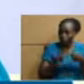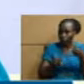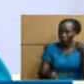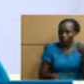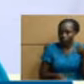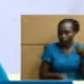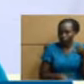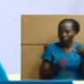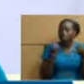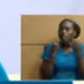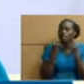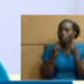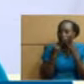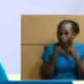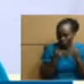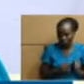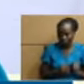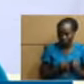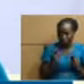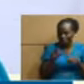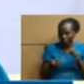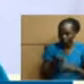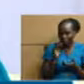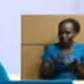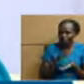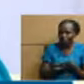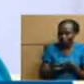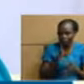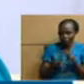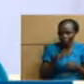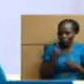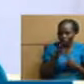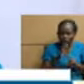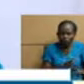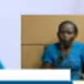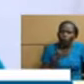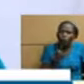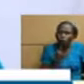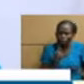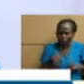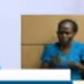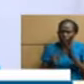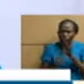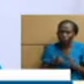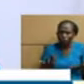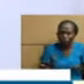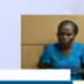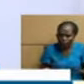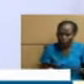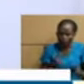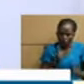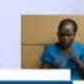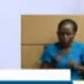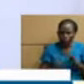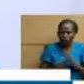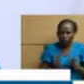start with information. Let's get the data. Who are those people who are vulnerable, and what are those situations that can make us vulnerable as